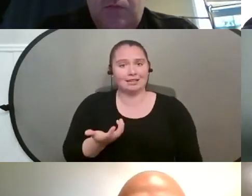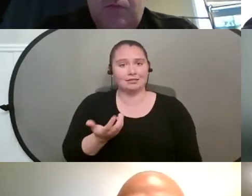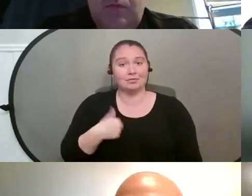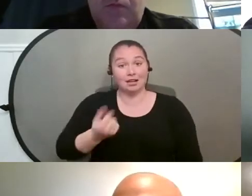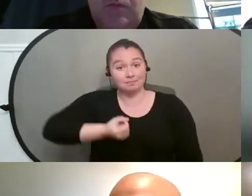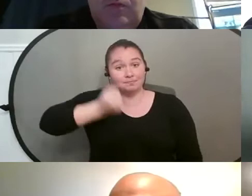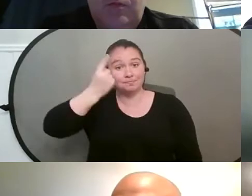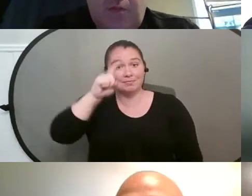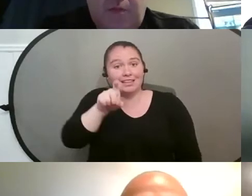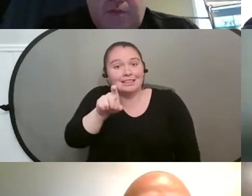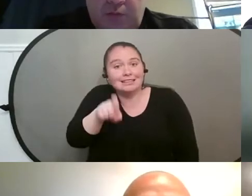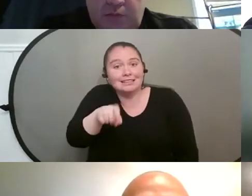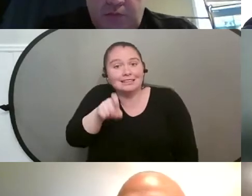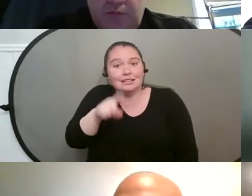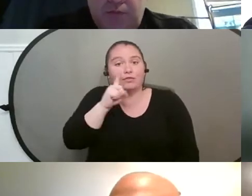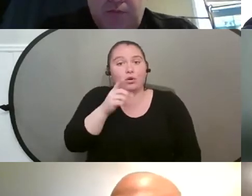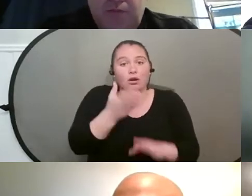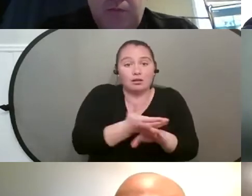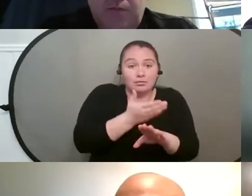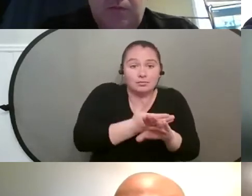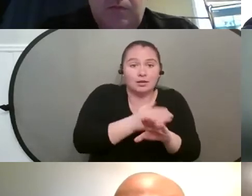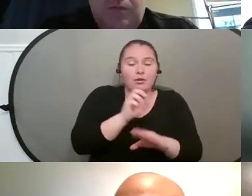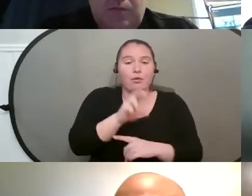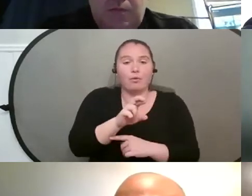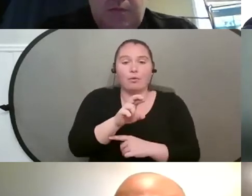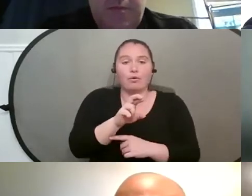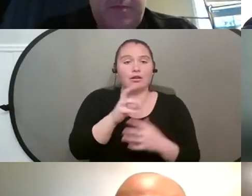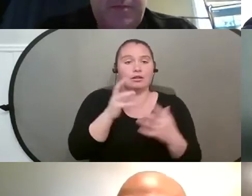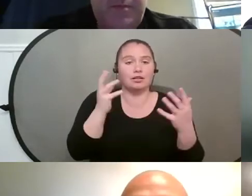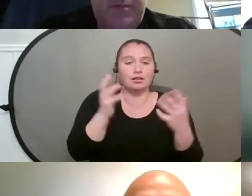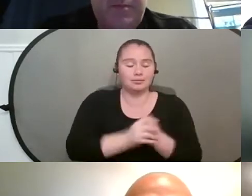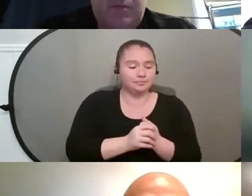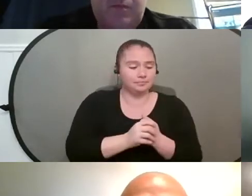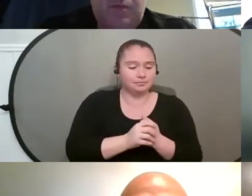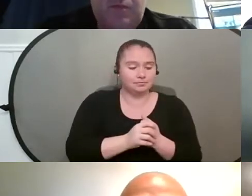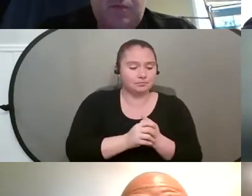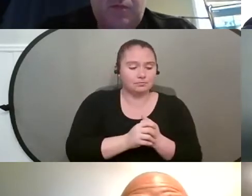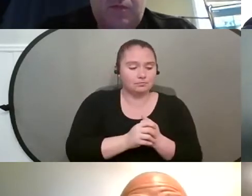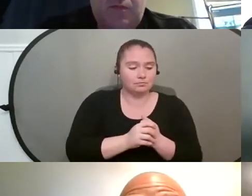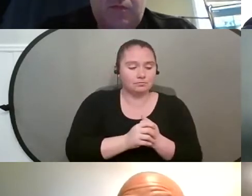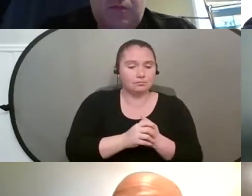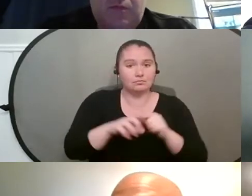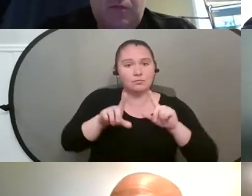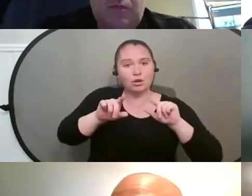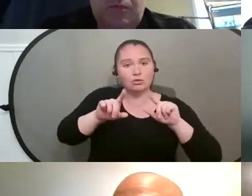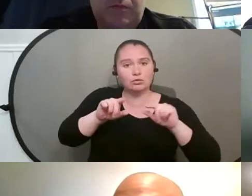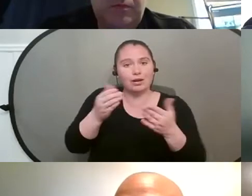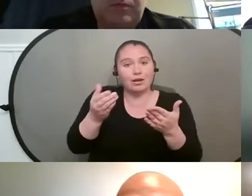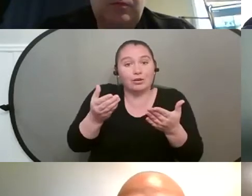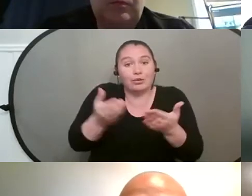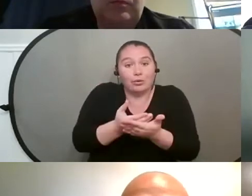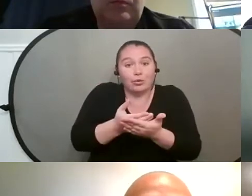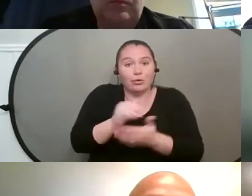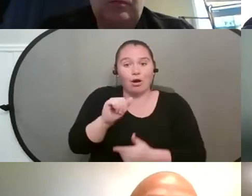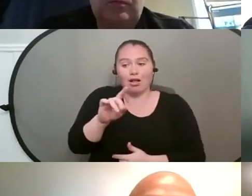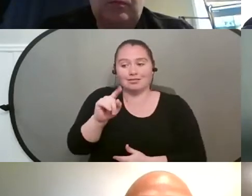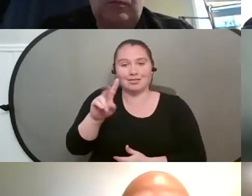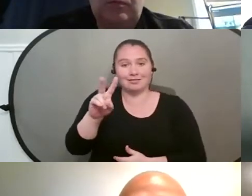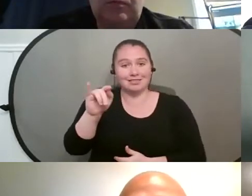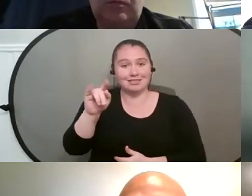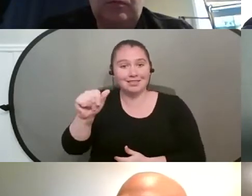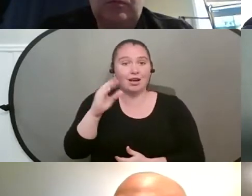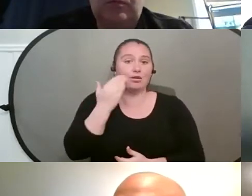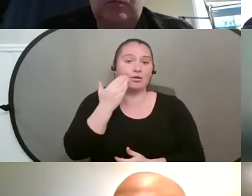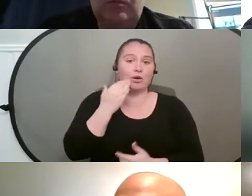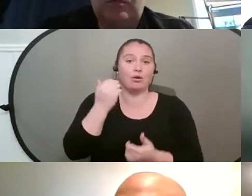to update or to even build a new Alta Vista if that was the case. I know we can't build every school new,